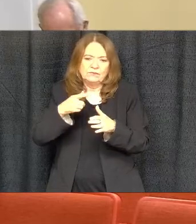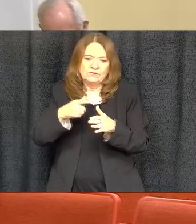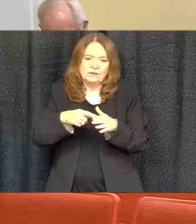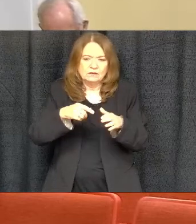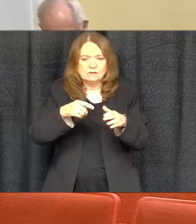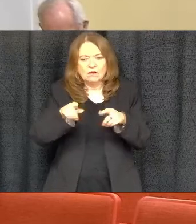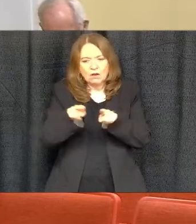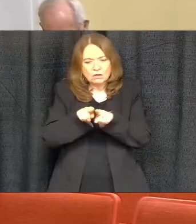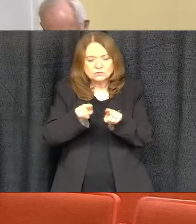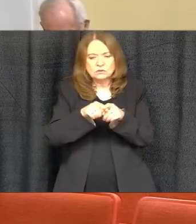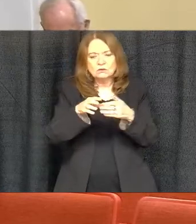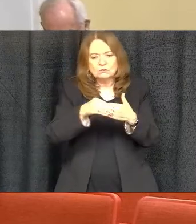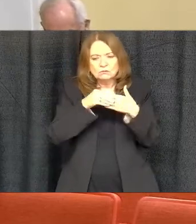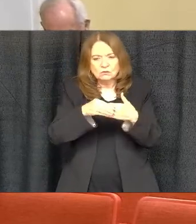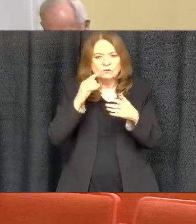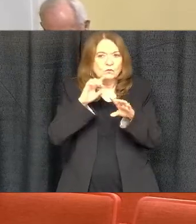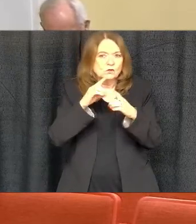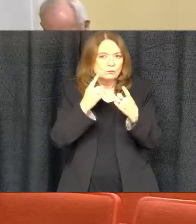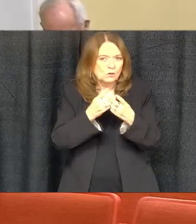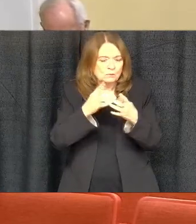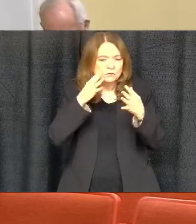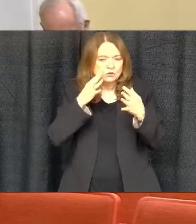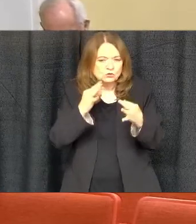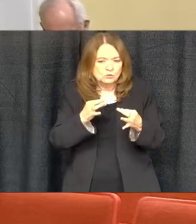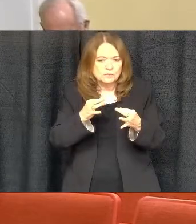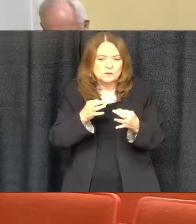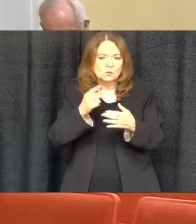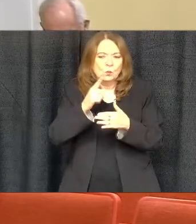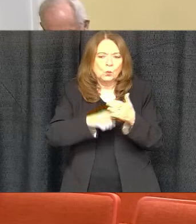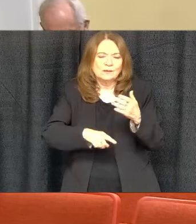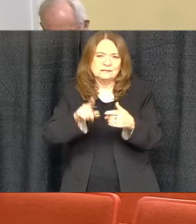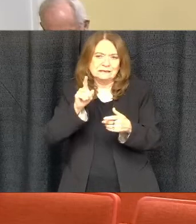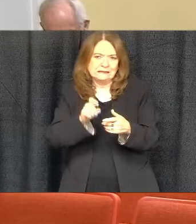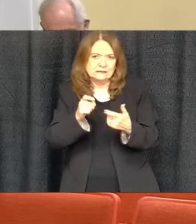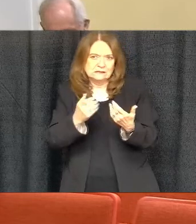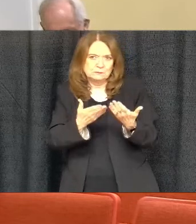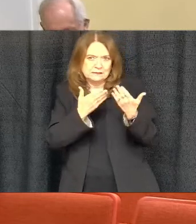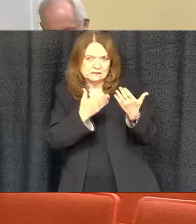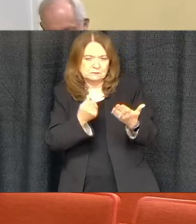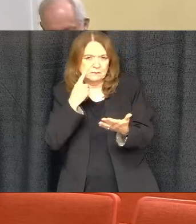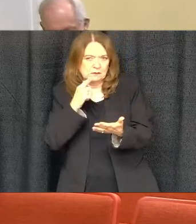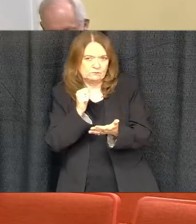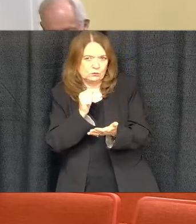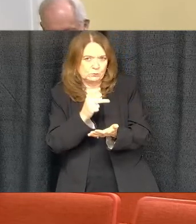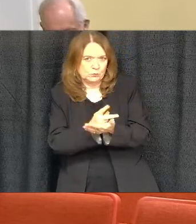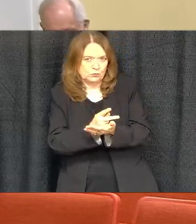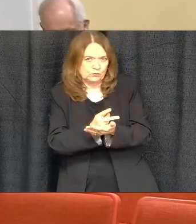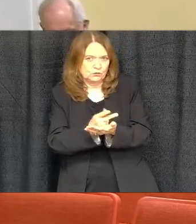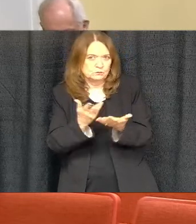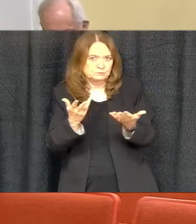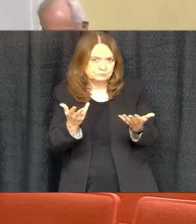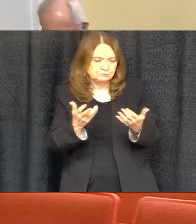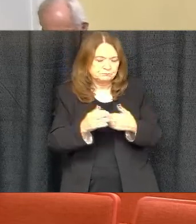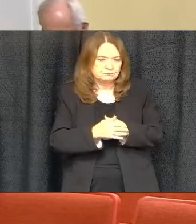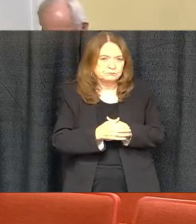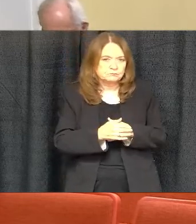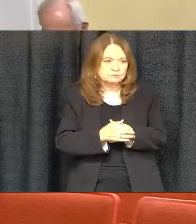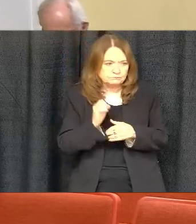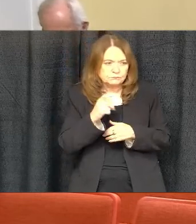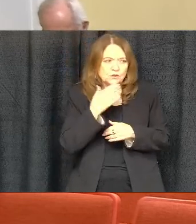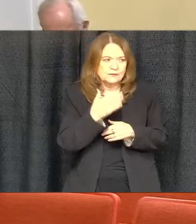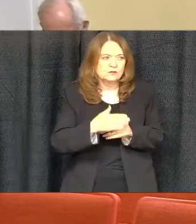to determine which document or credential needs to be submitted for approval, identifying permission. All right, thank